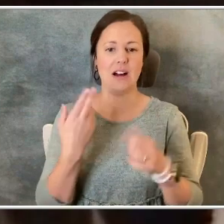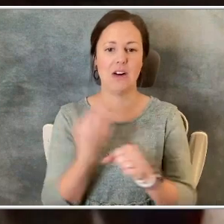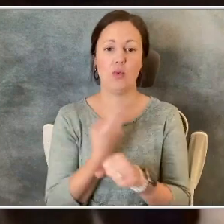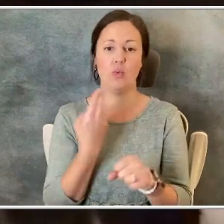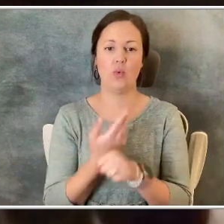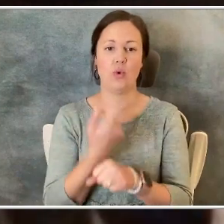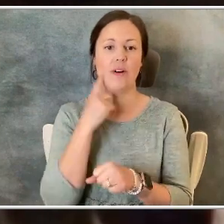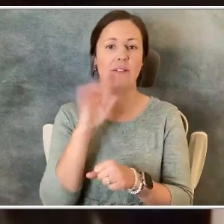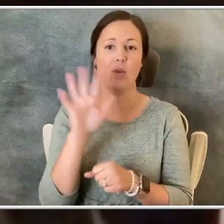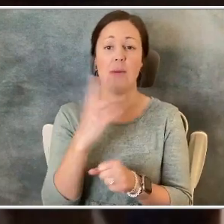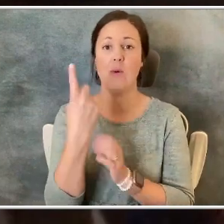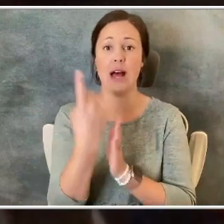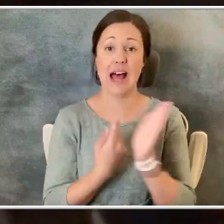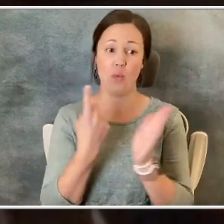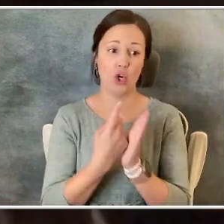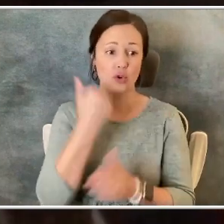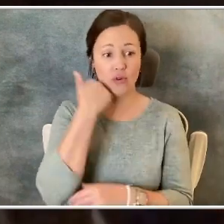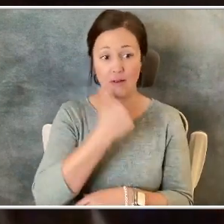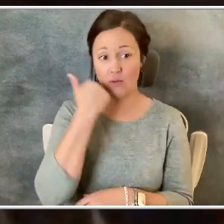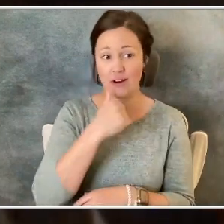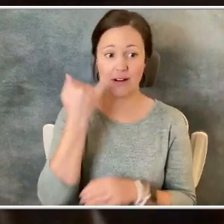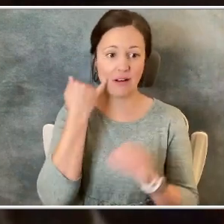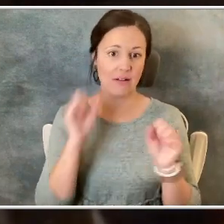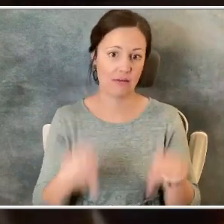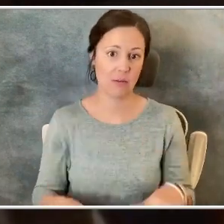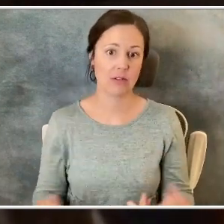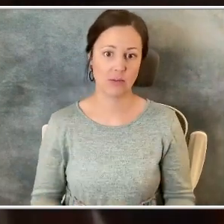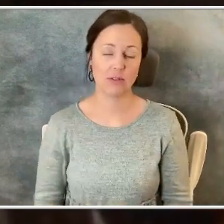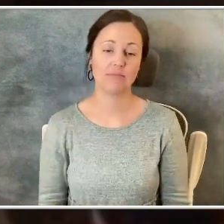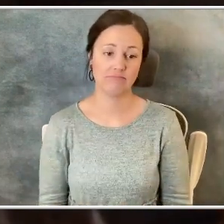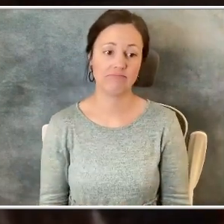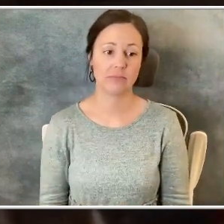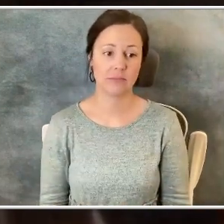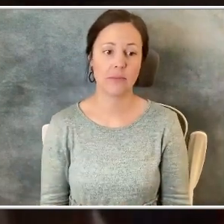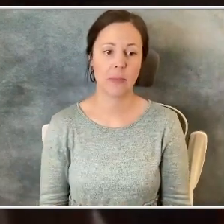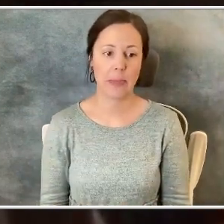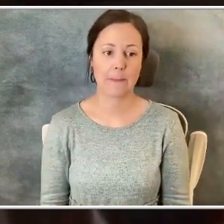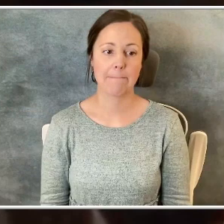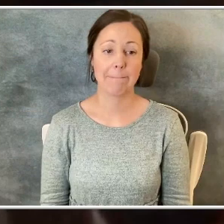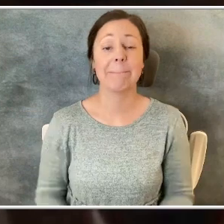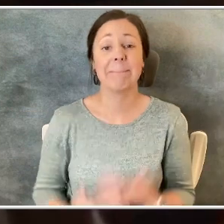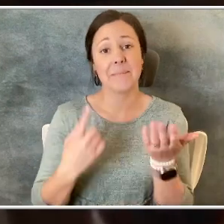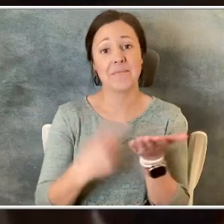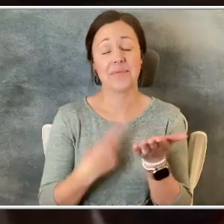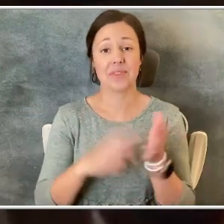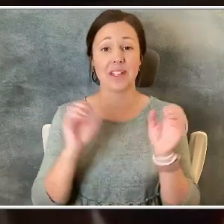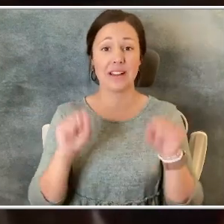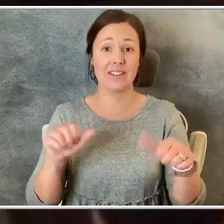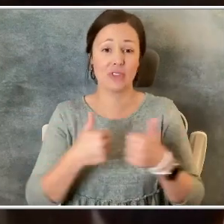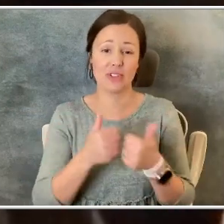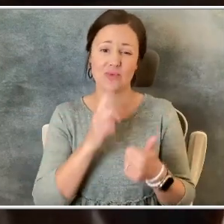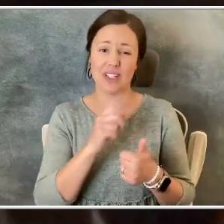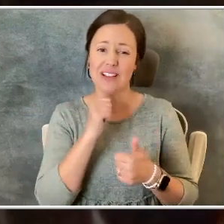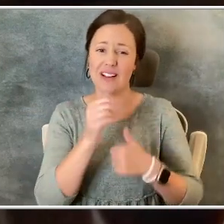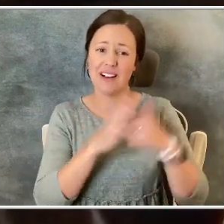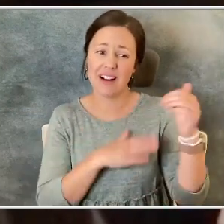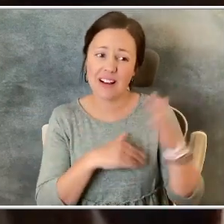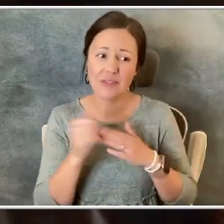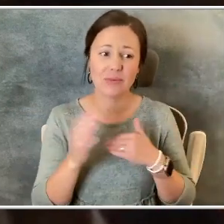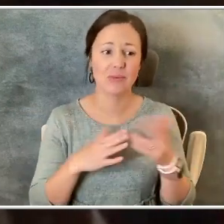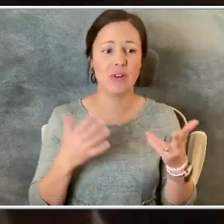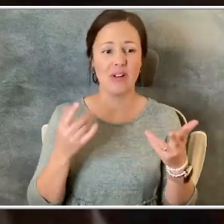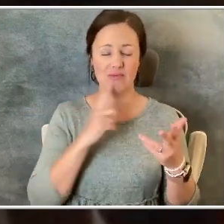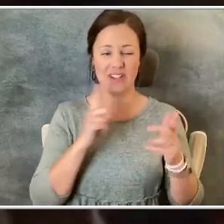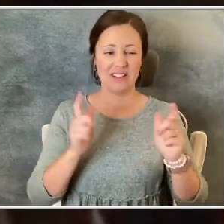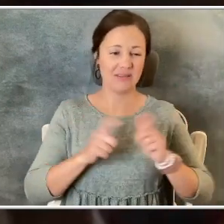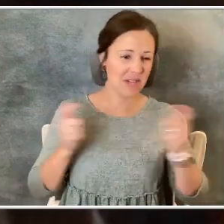a day, if possible. So, and that's sometimes challenging because it's uncomfortable, it's bulky. If they move around too much,